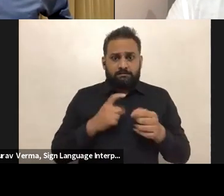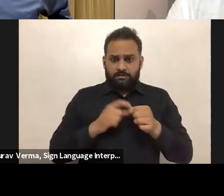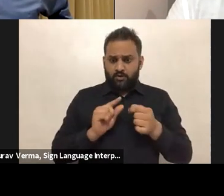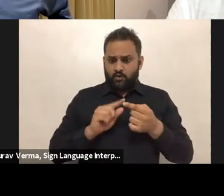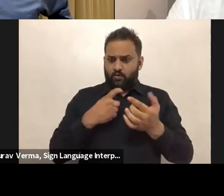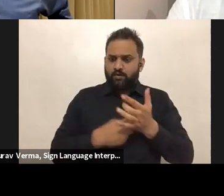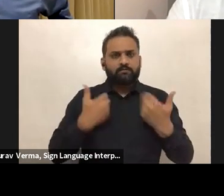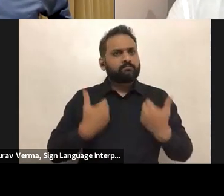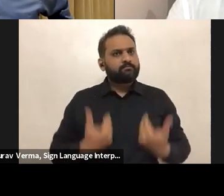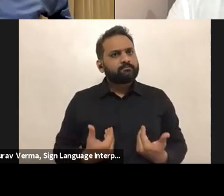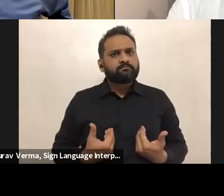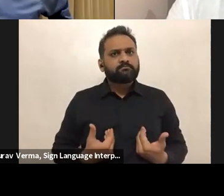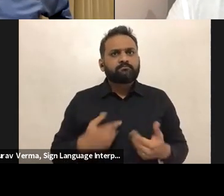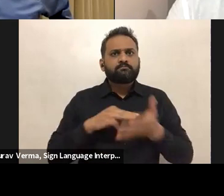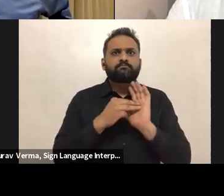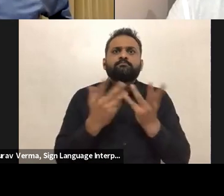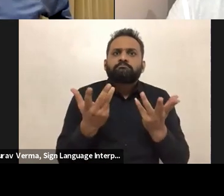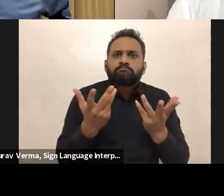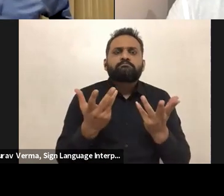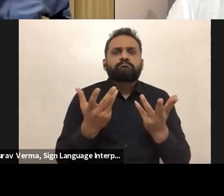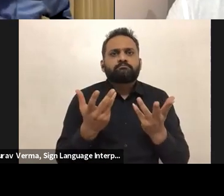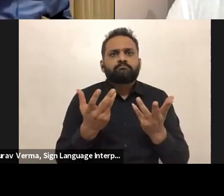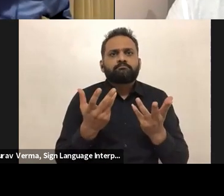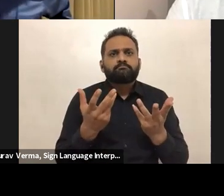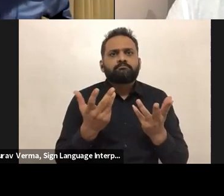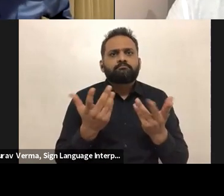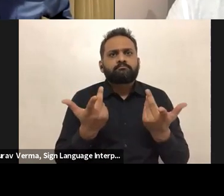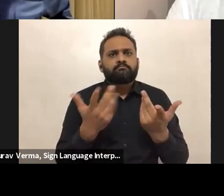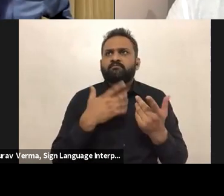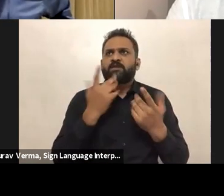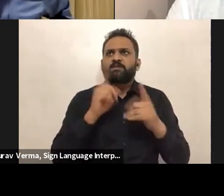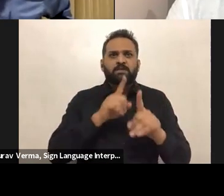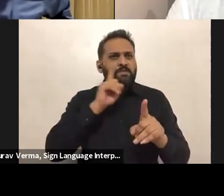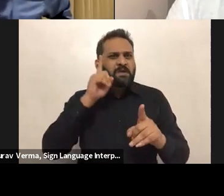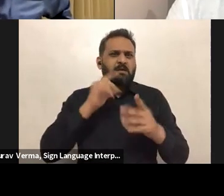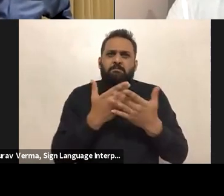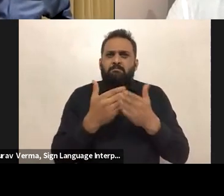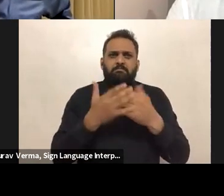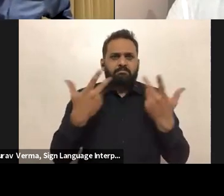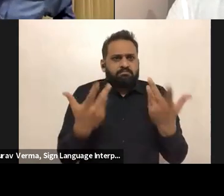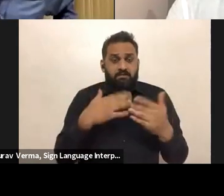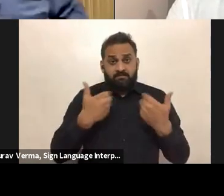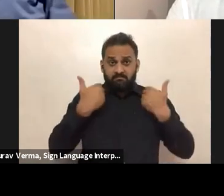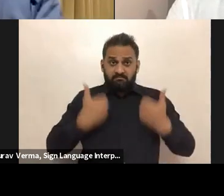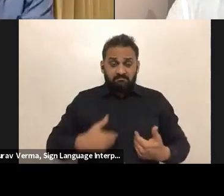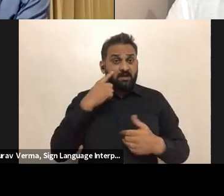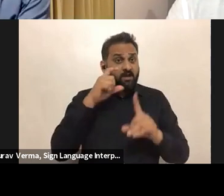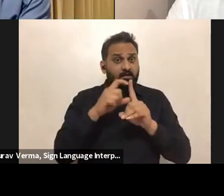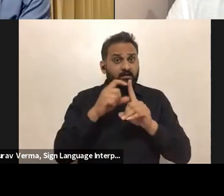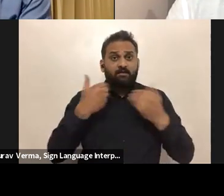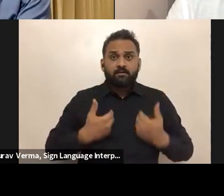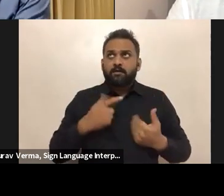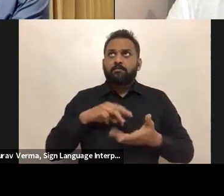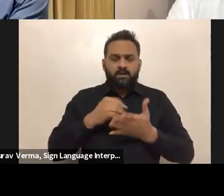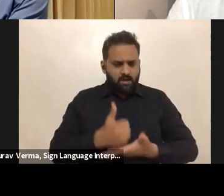Muslim, the person uh, um, of color. So I think that's where I am. I think my identity has helped me to be who